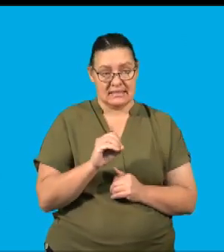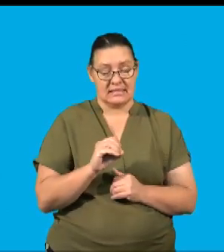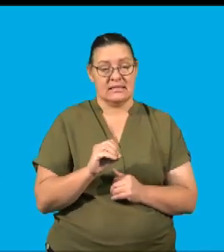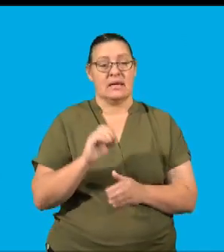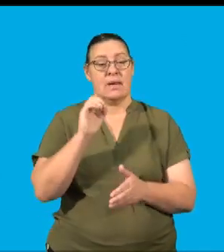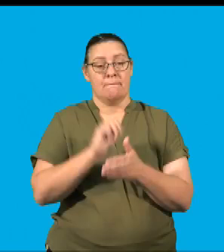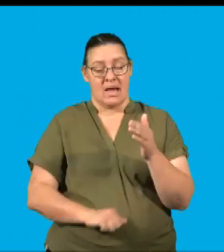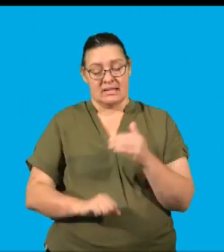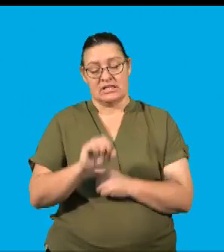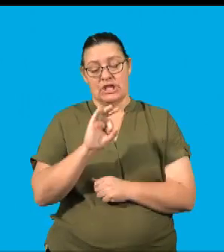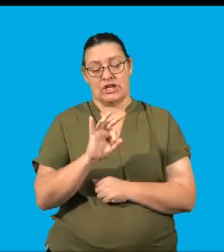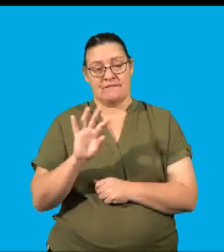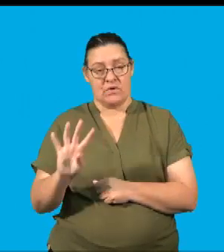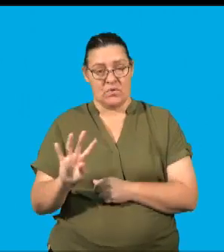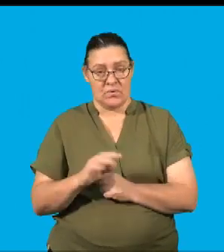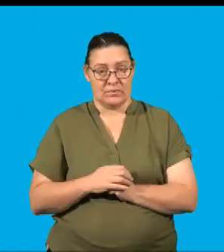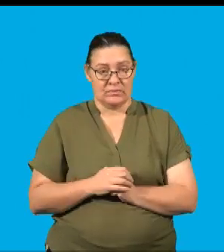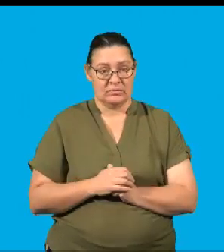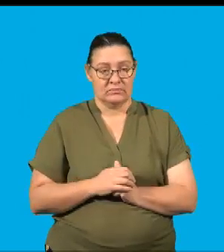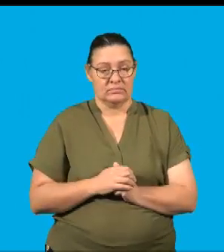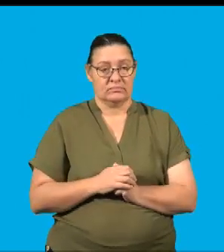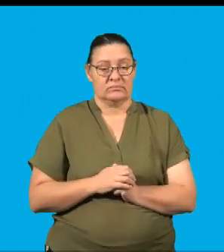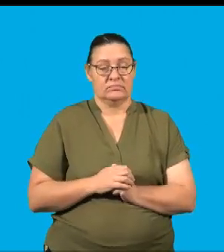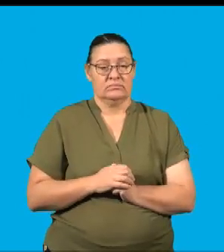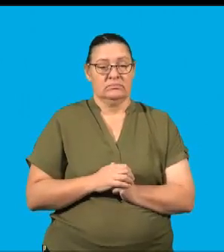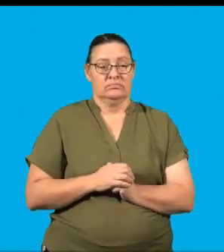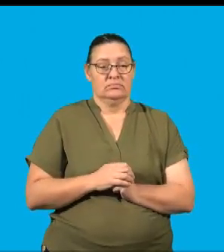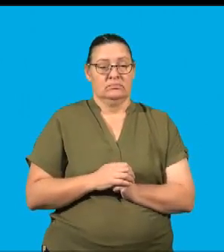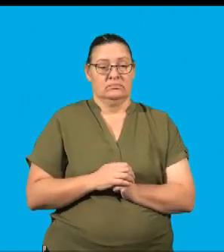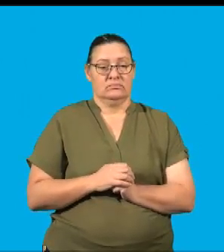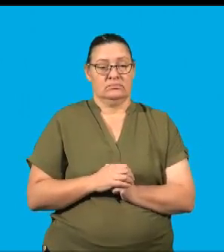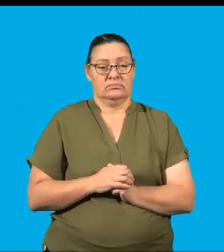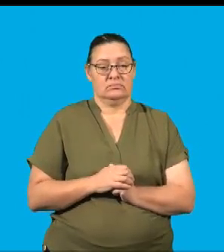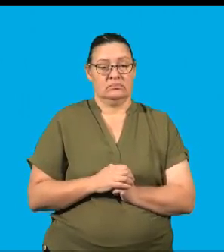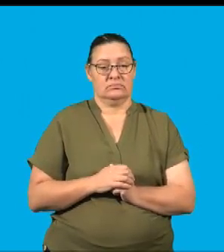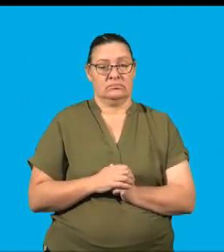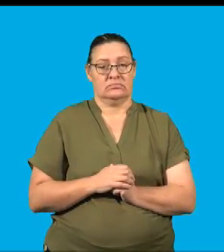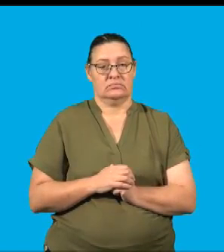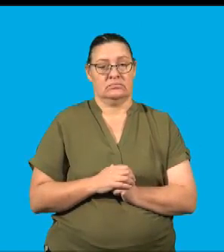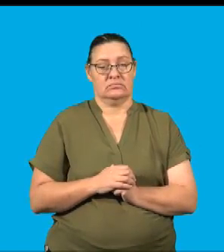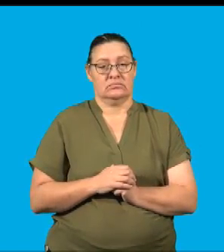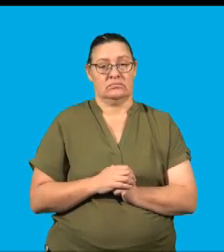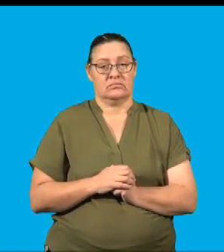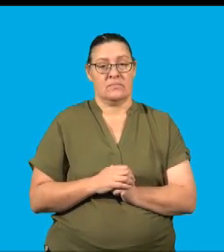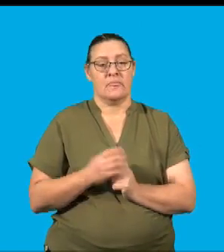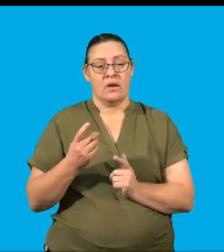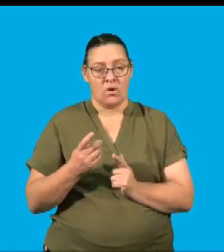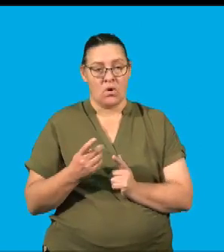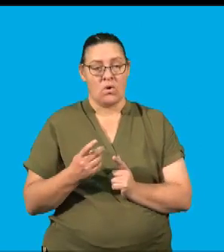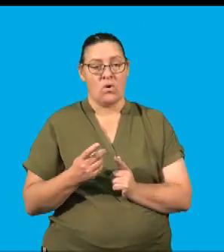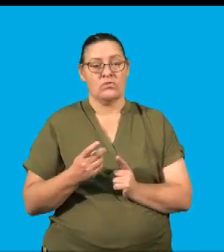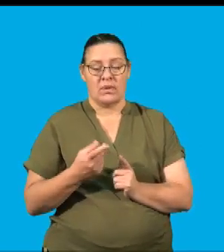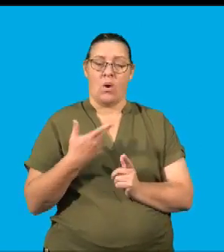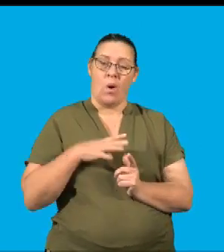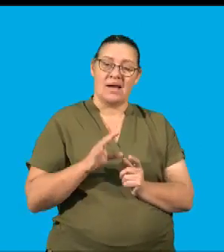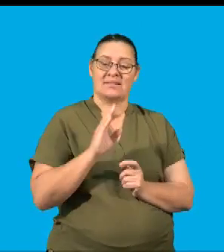have 90 there. F equals to 90. So when you take 34, you bring 34 this side so that you can be